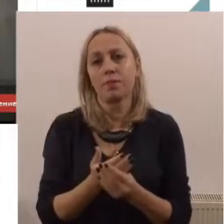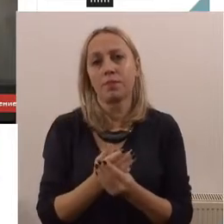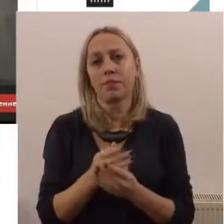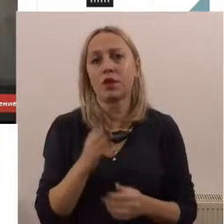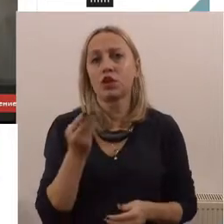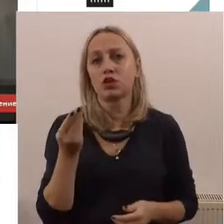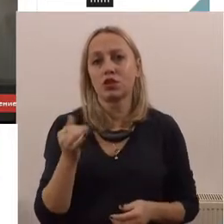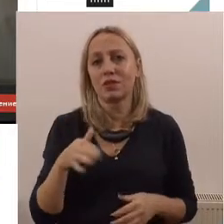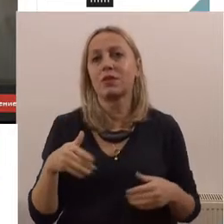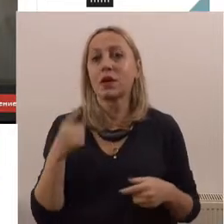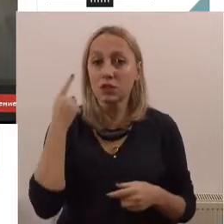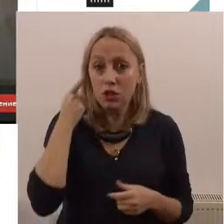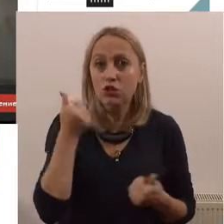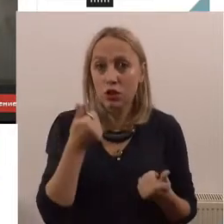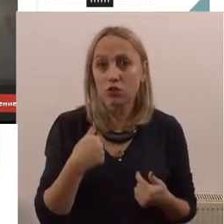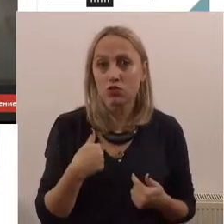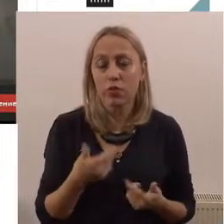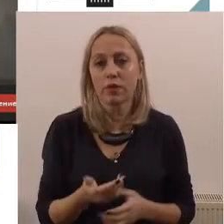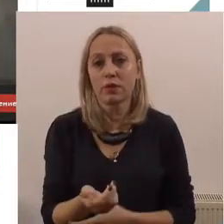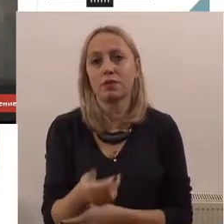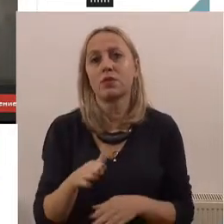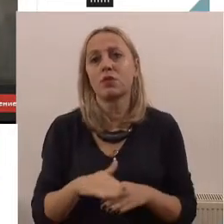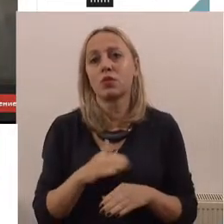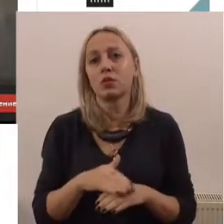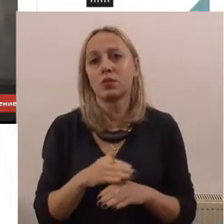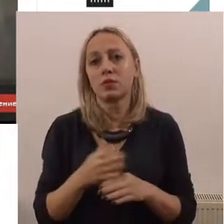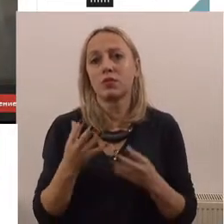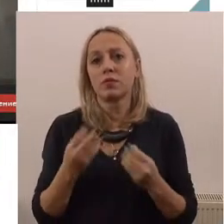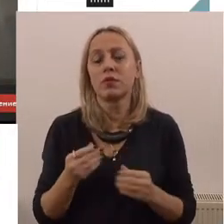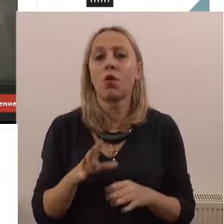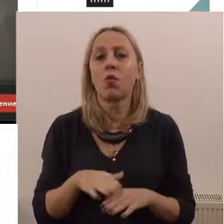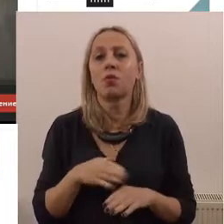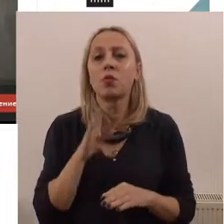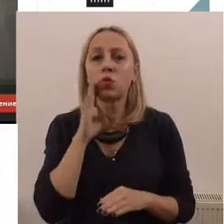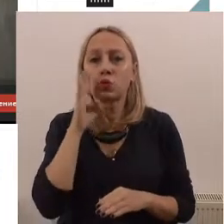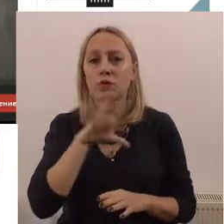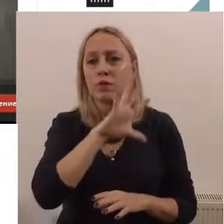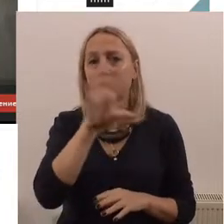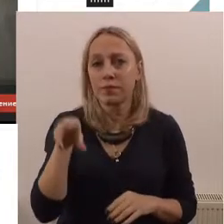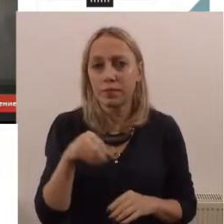you. Do you hear us?